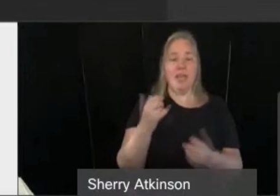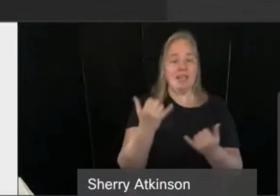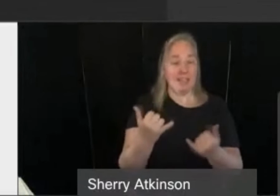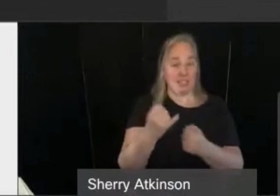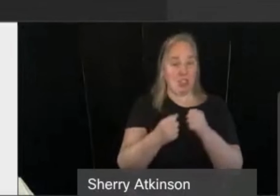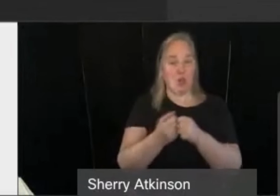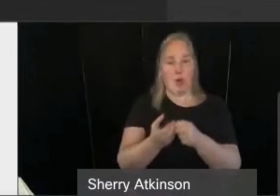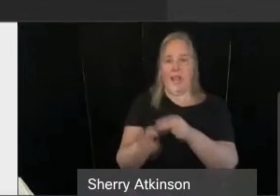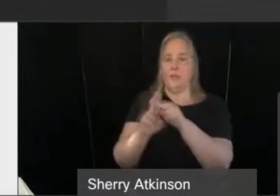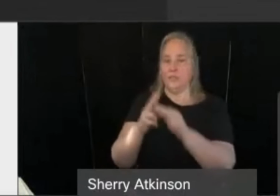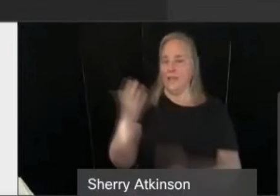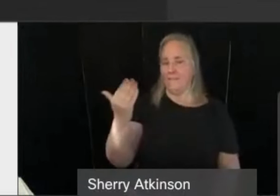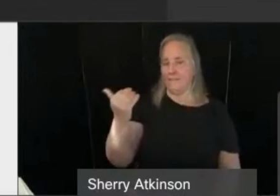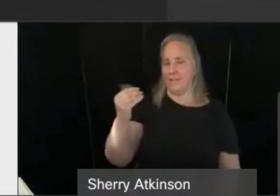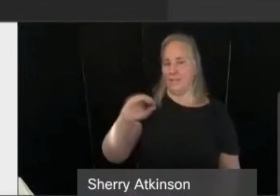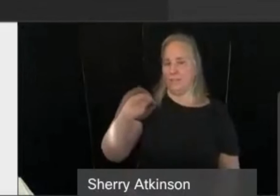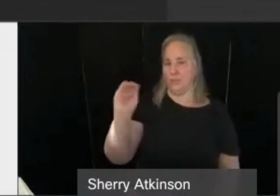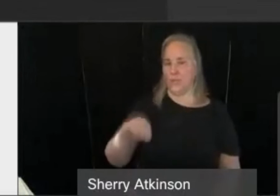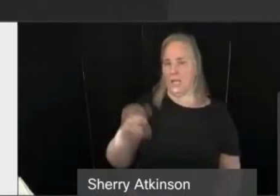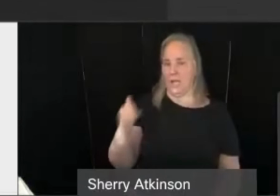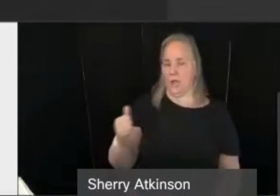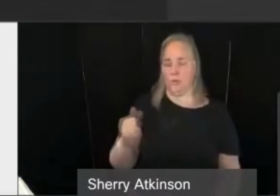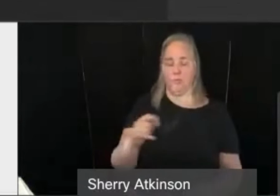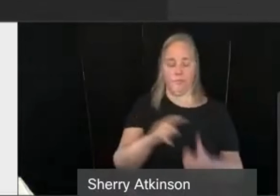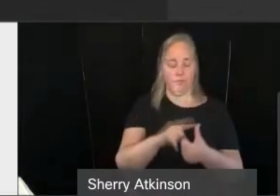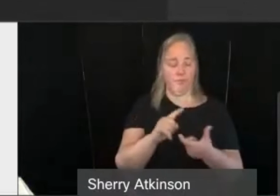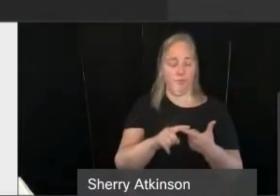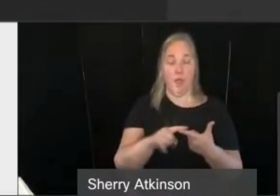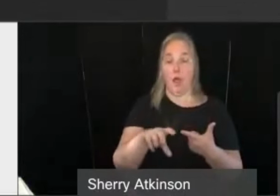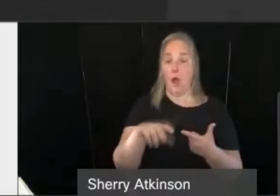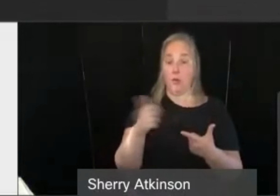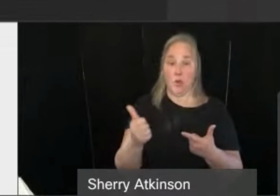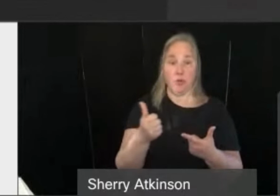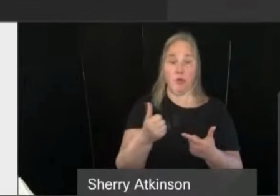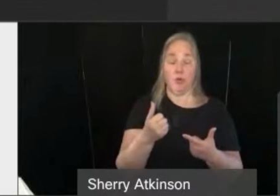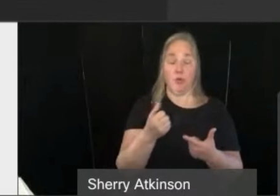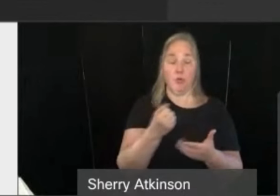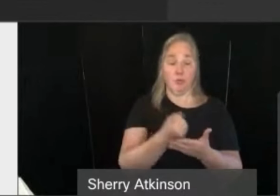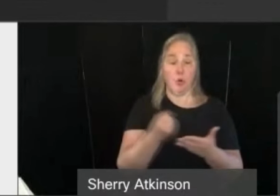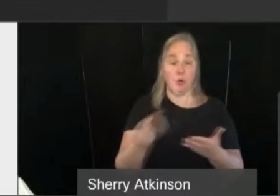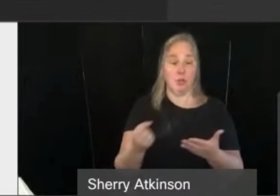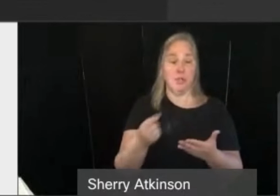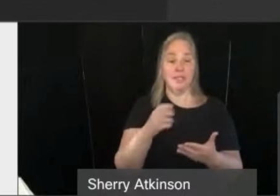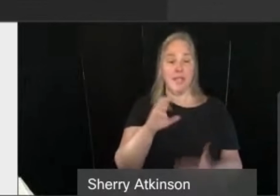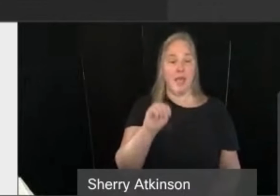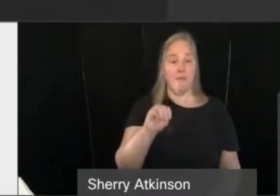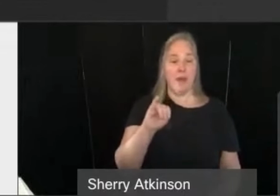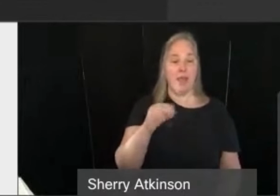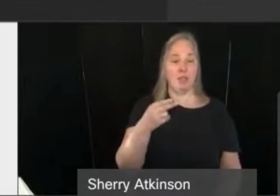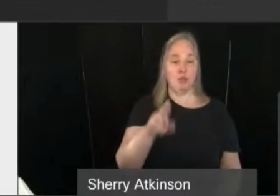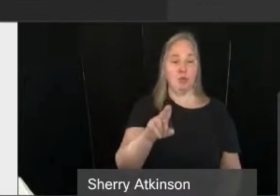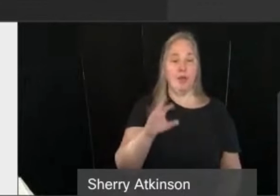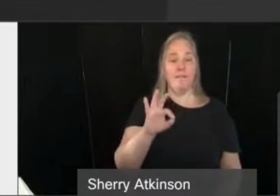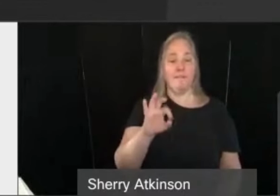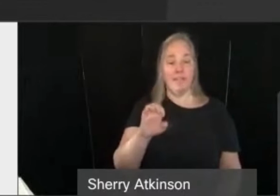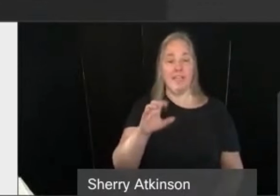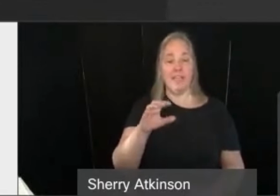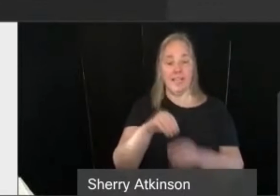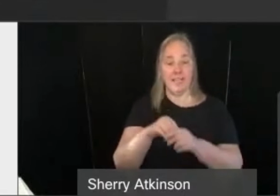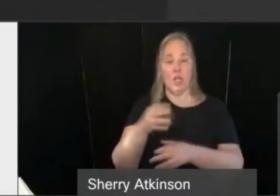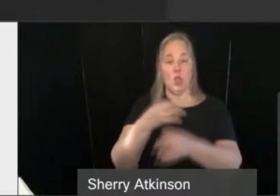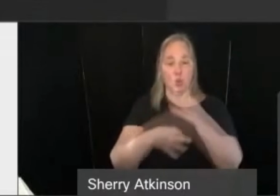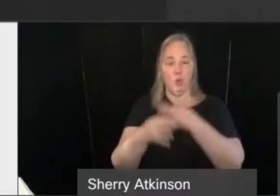15%. Another source of revenue is our MIHU fee in lieu revenue. That is paid by developers